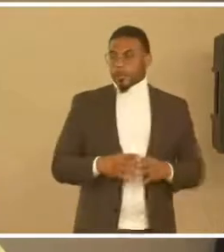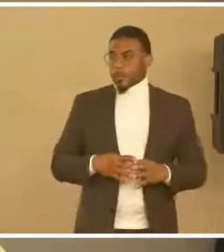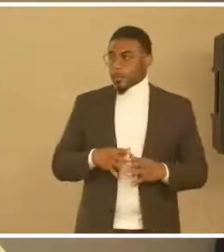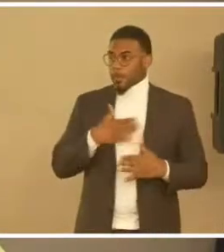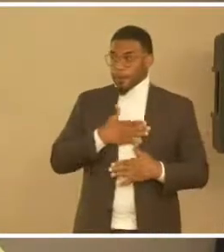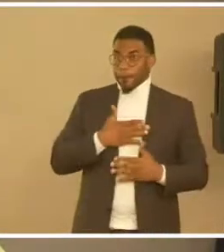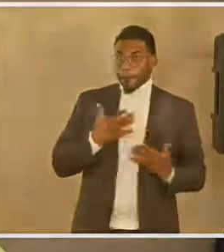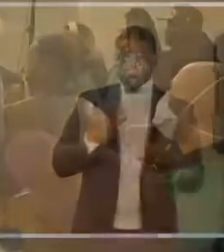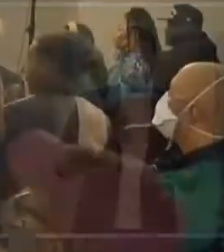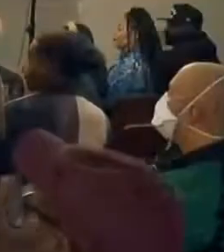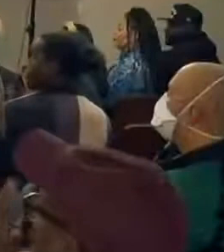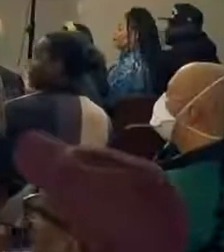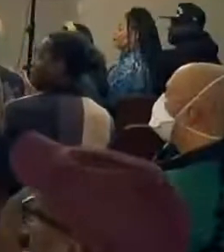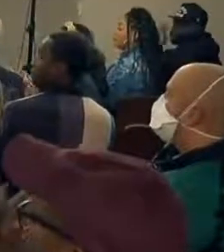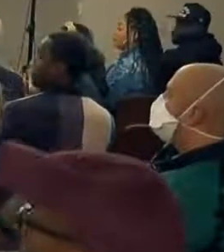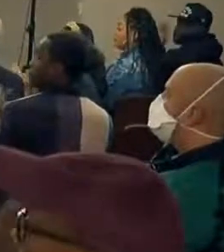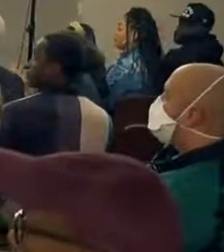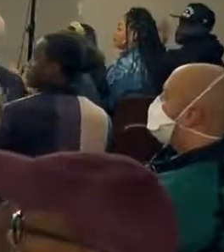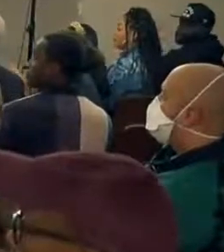Please give it a try.